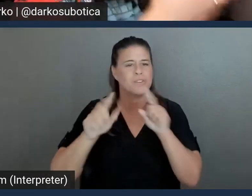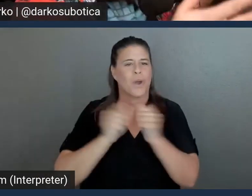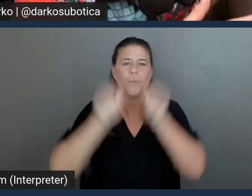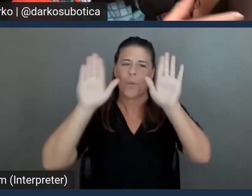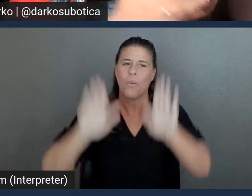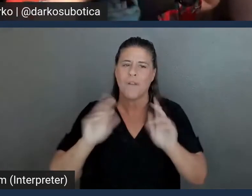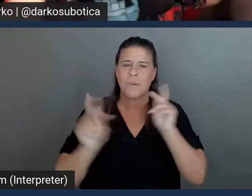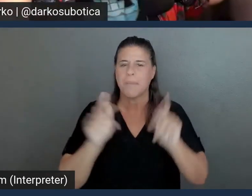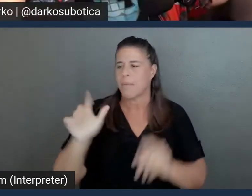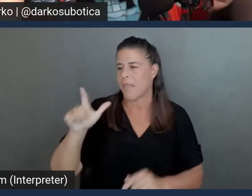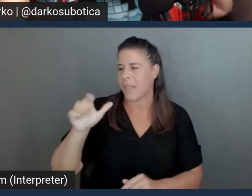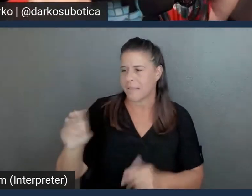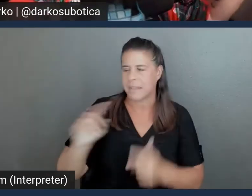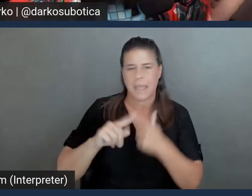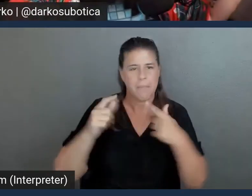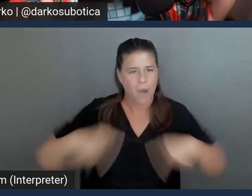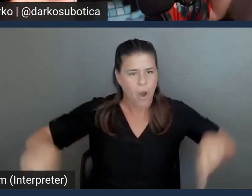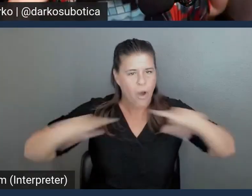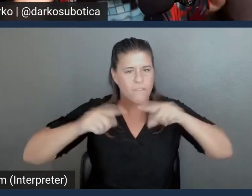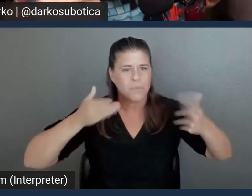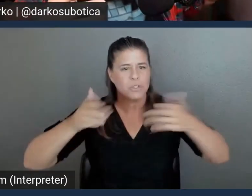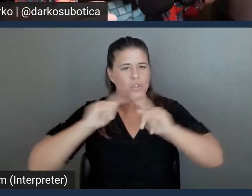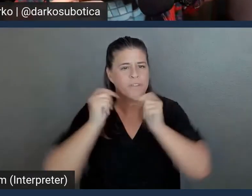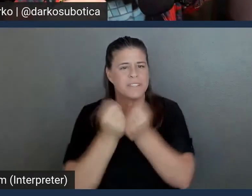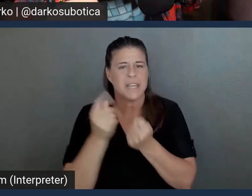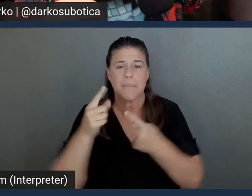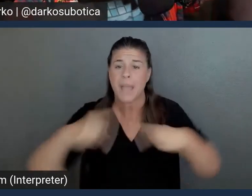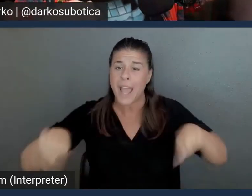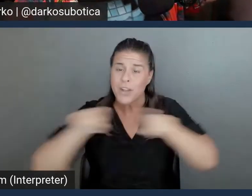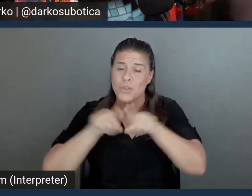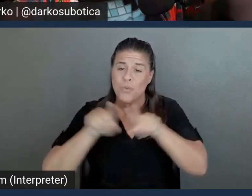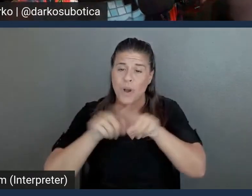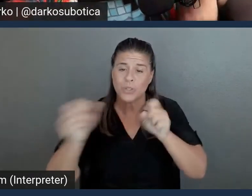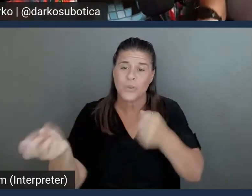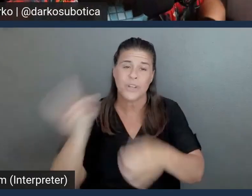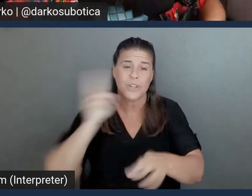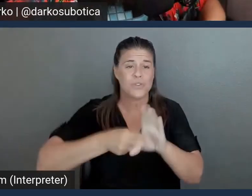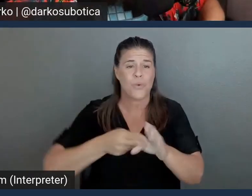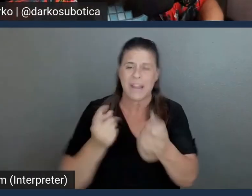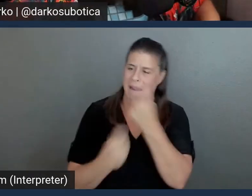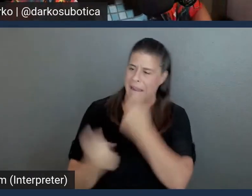like Liam here, everybody from the service teams, and you also get to come here and ask us